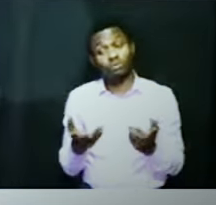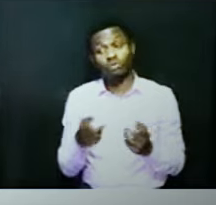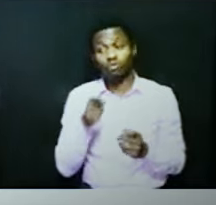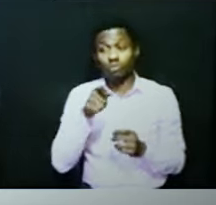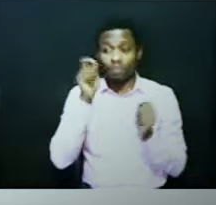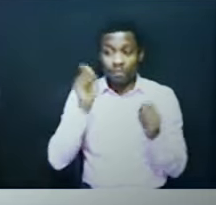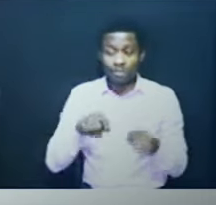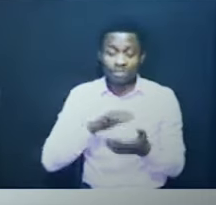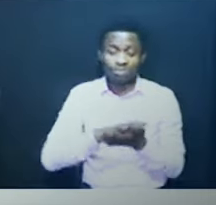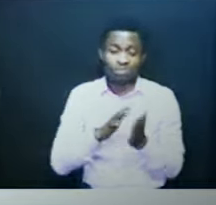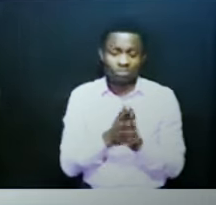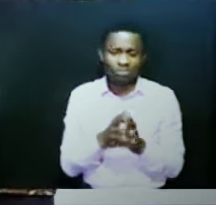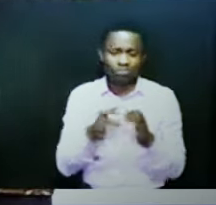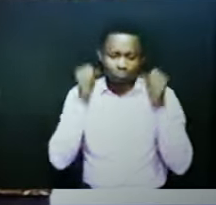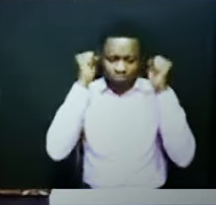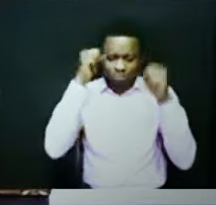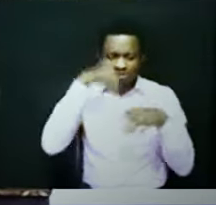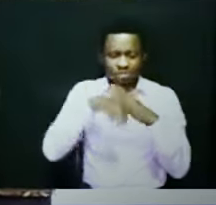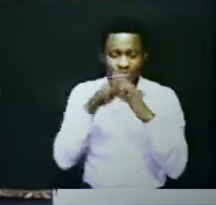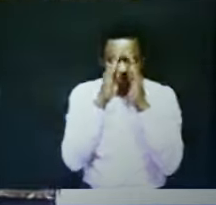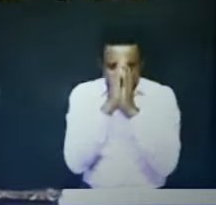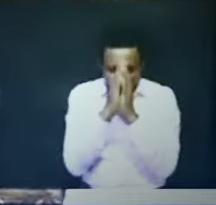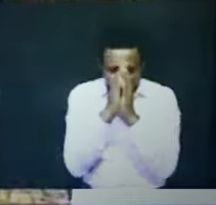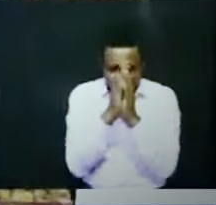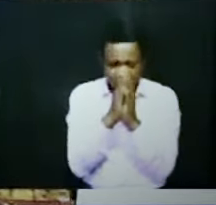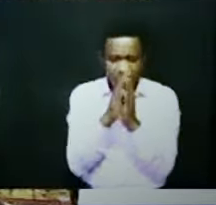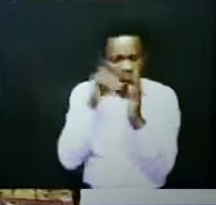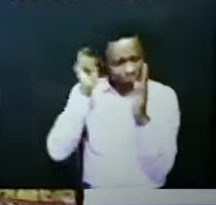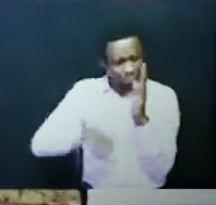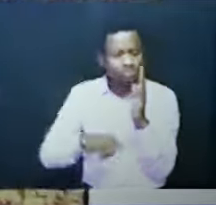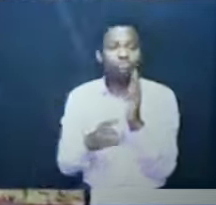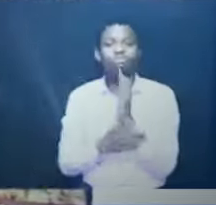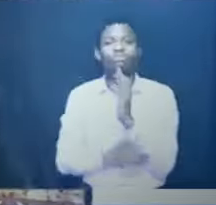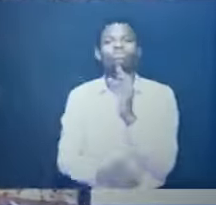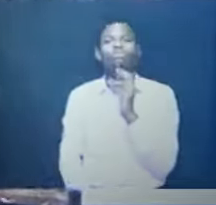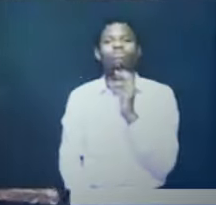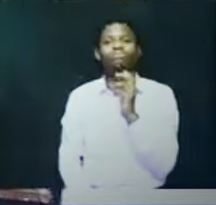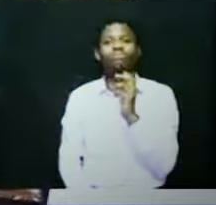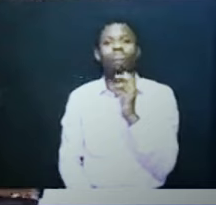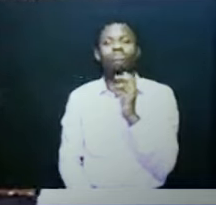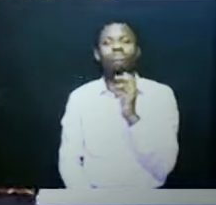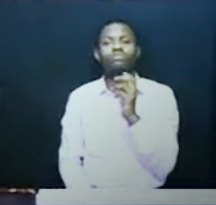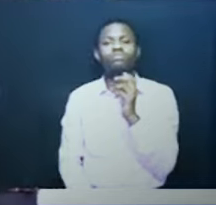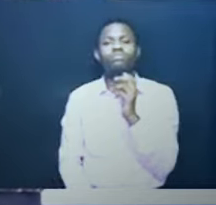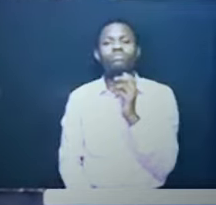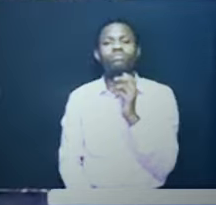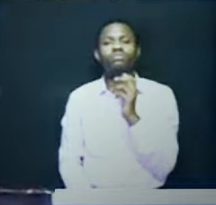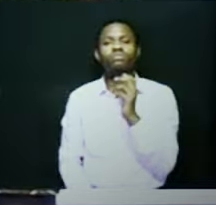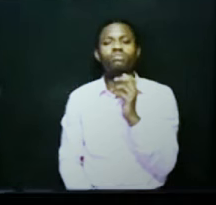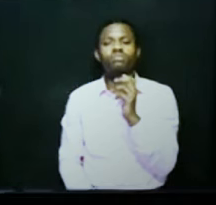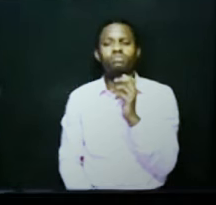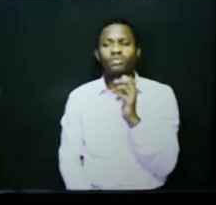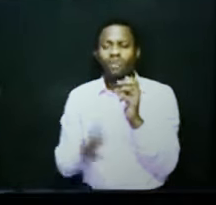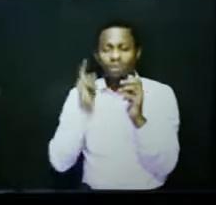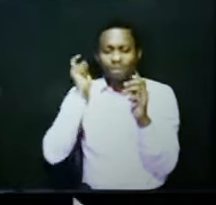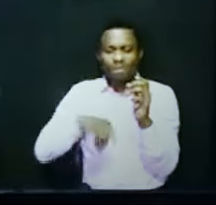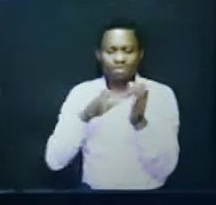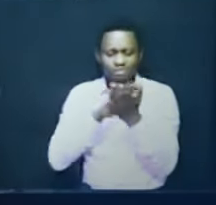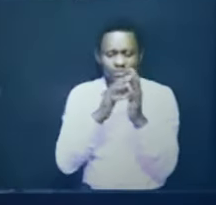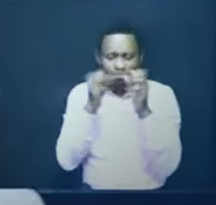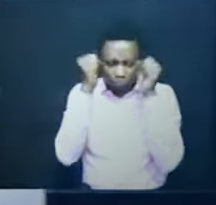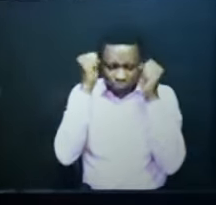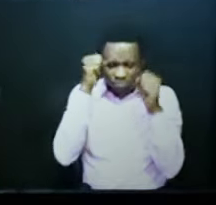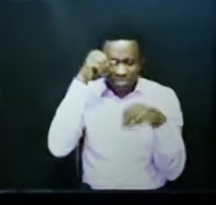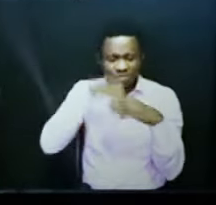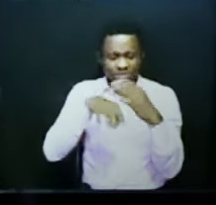be diligent in prayer. We need to be diligent in our study of the